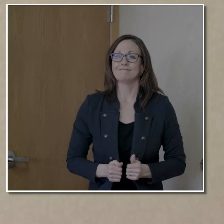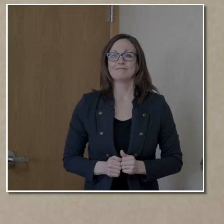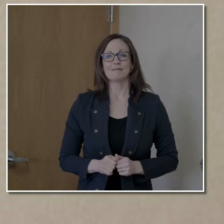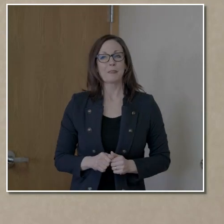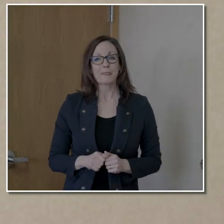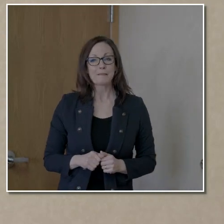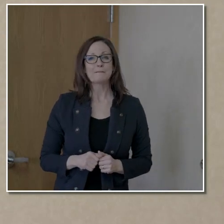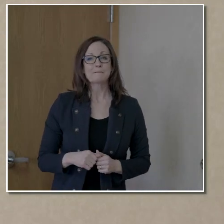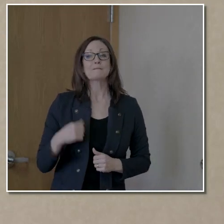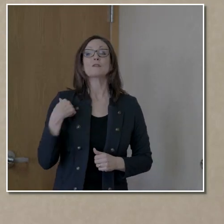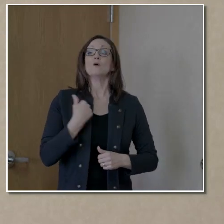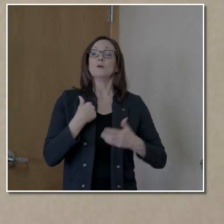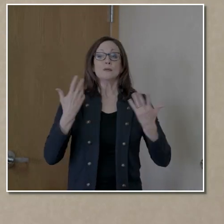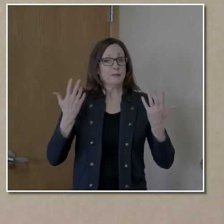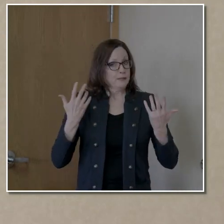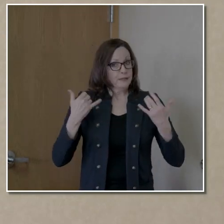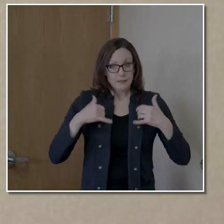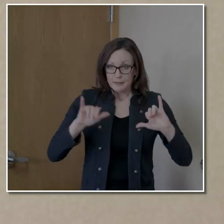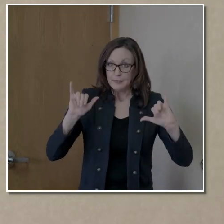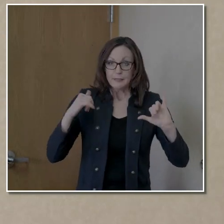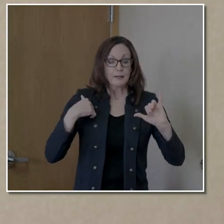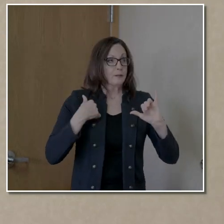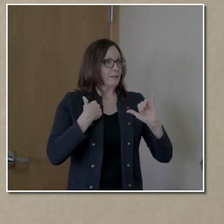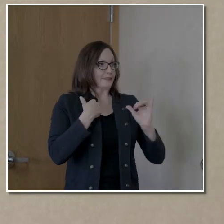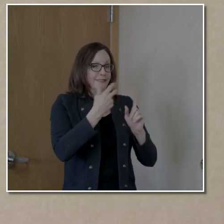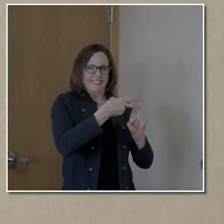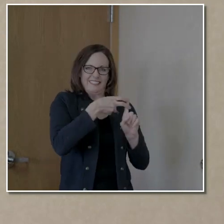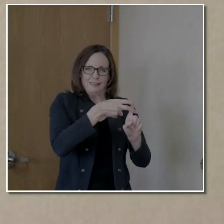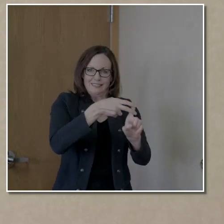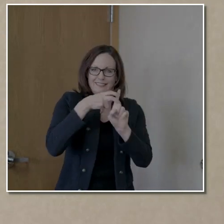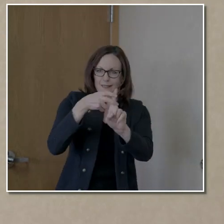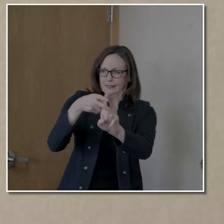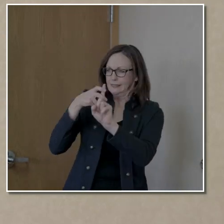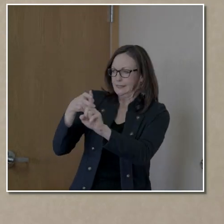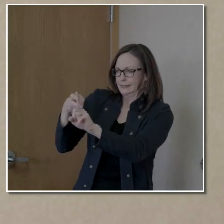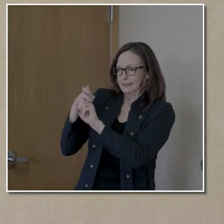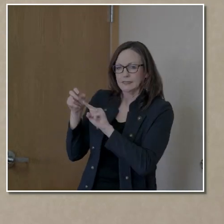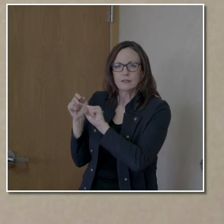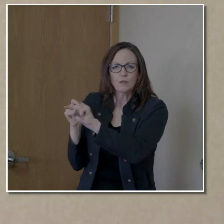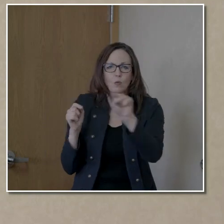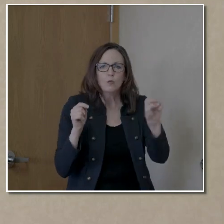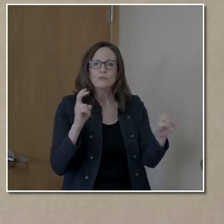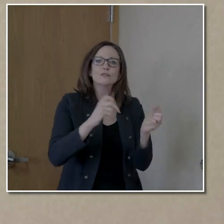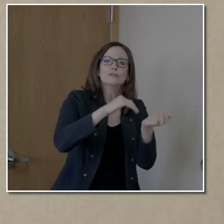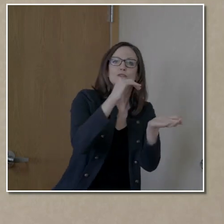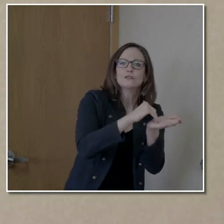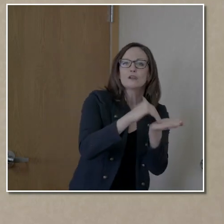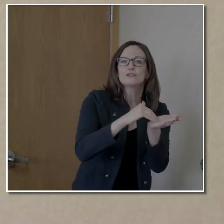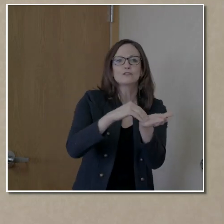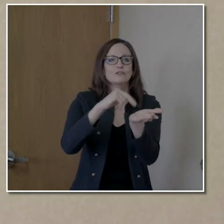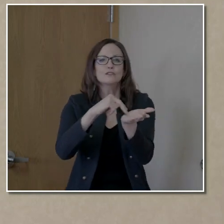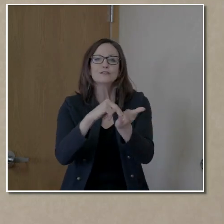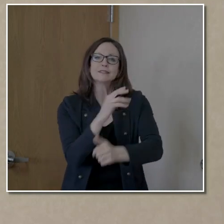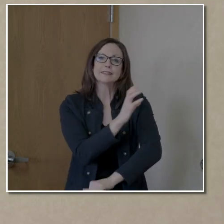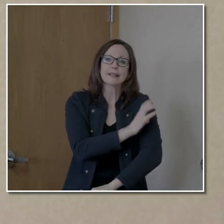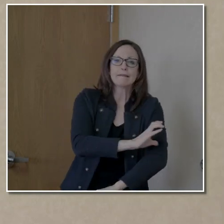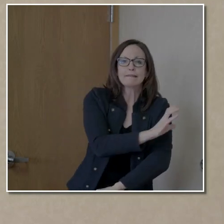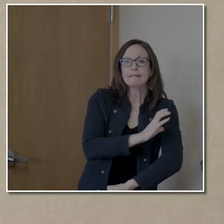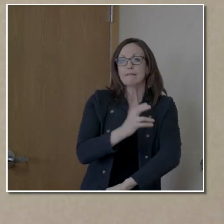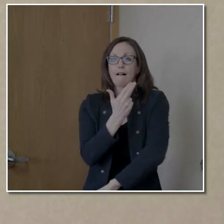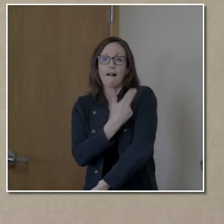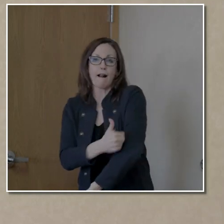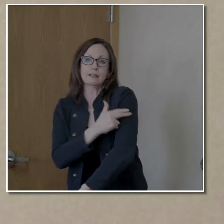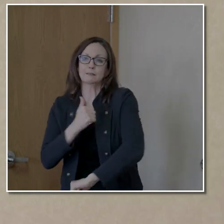PPE, to protect the health of our healthcare and public safety workforce. We have worked on finding childcare